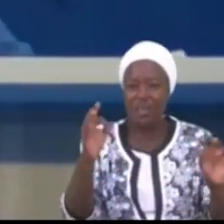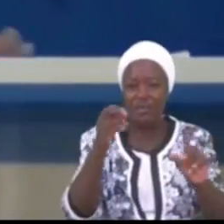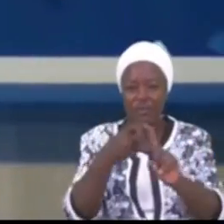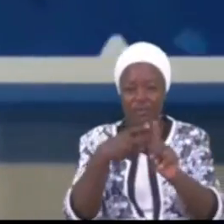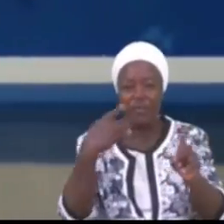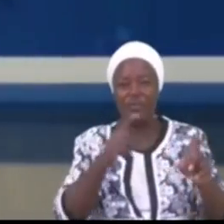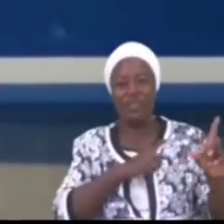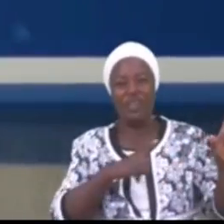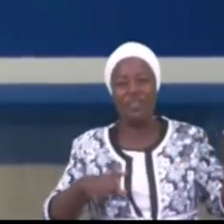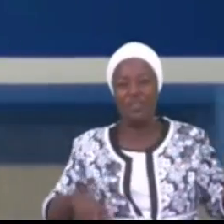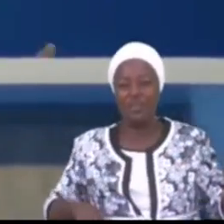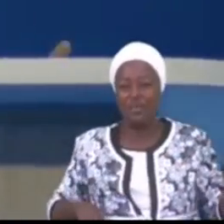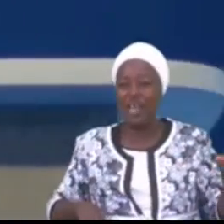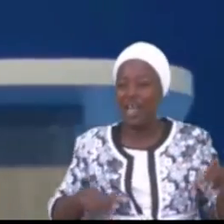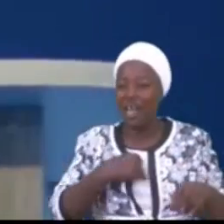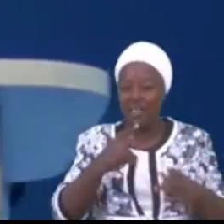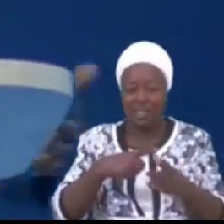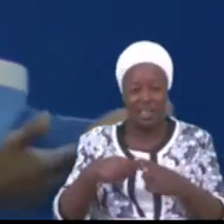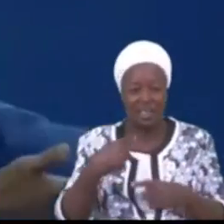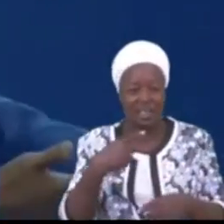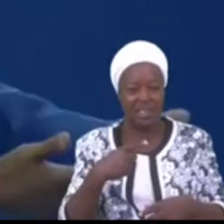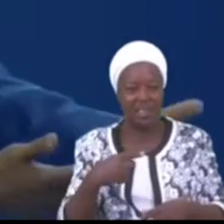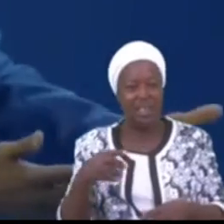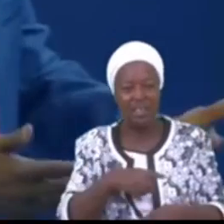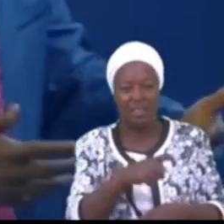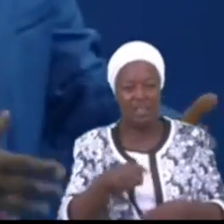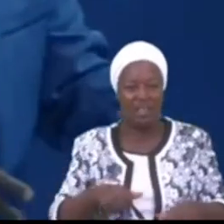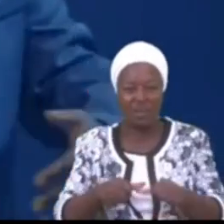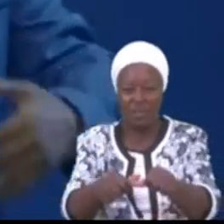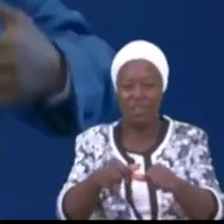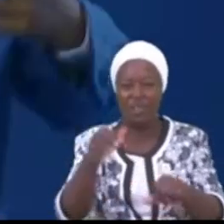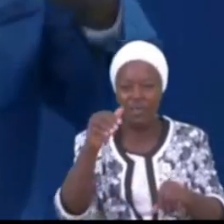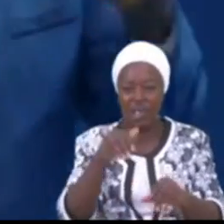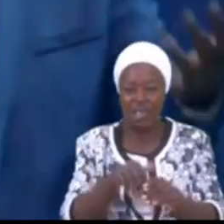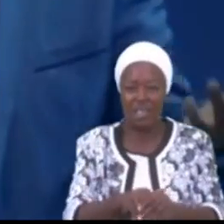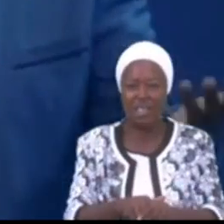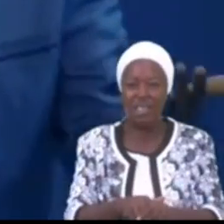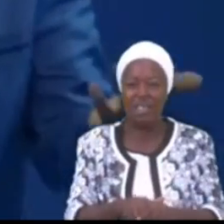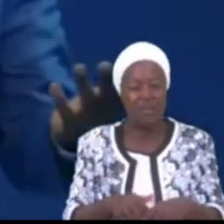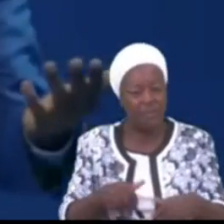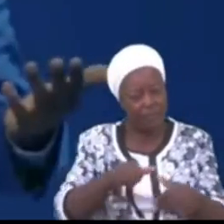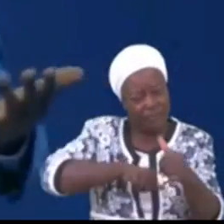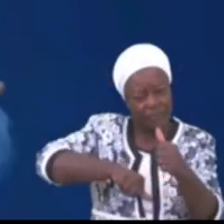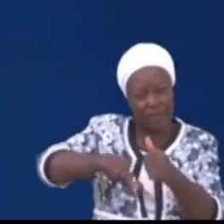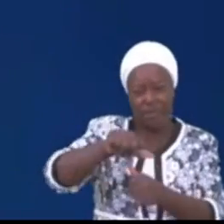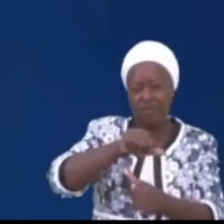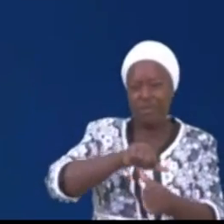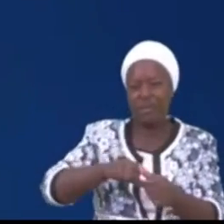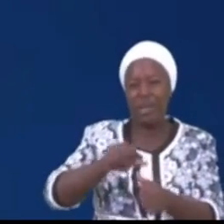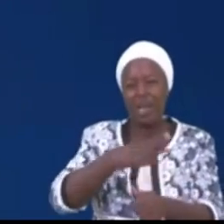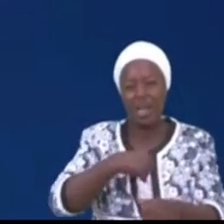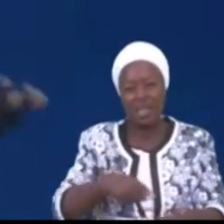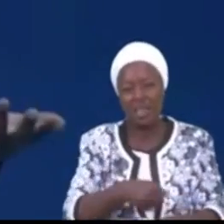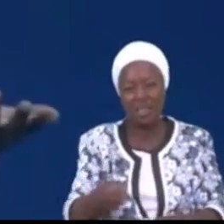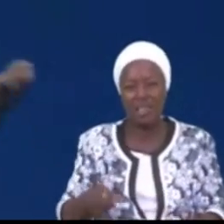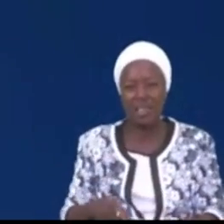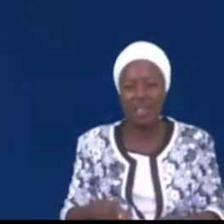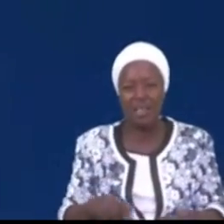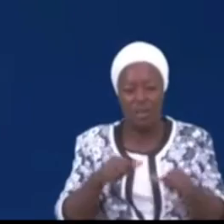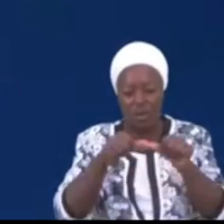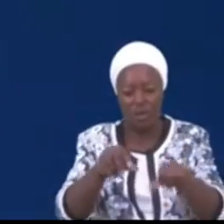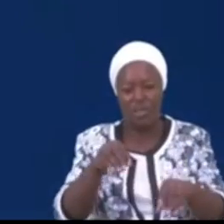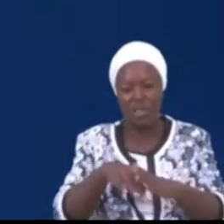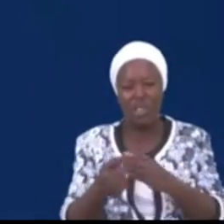the Lord. And then it says they continued in fellowship. And it continued in the